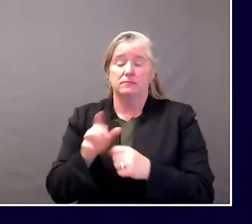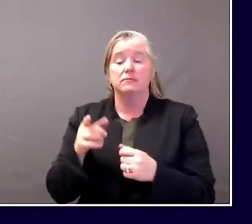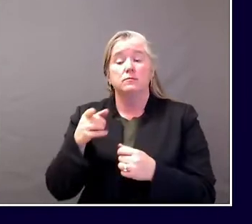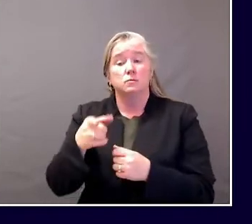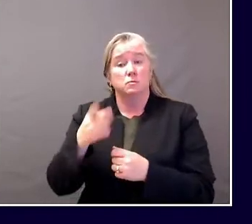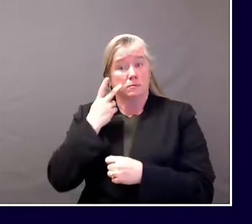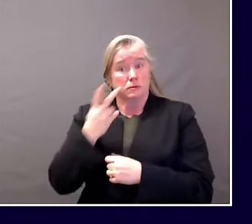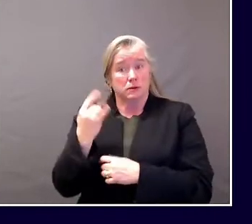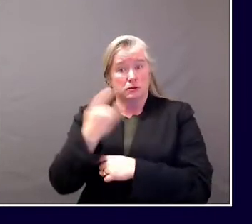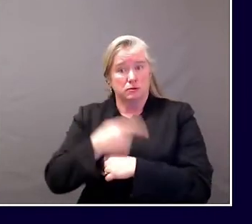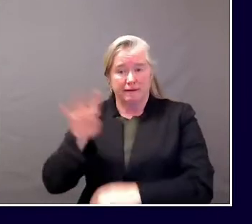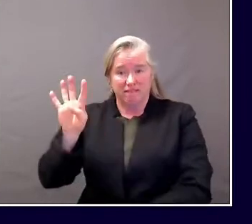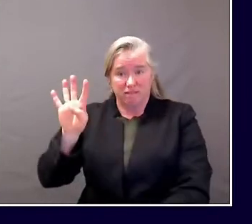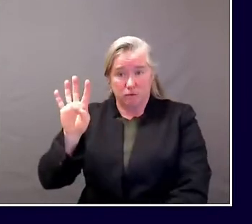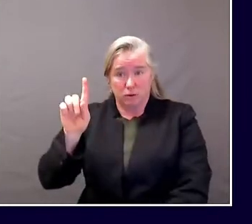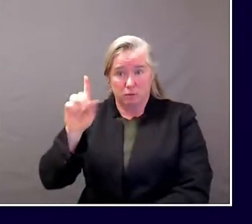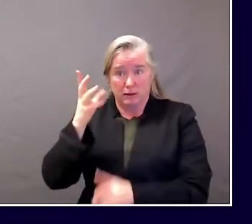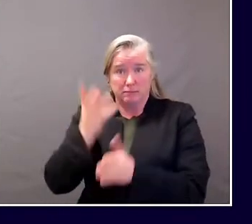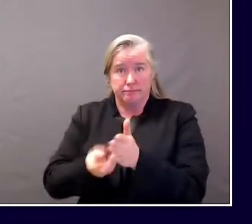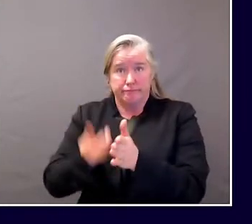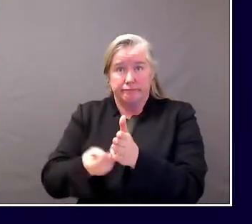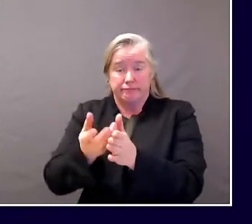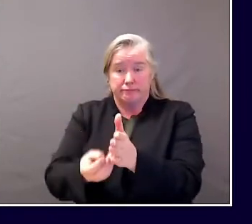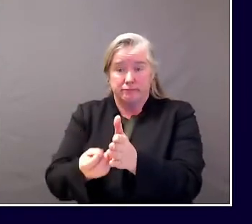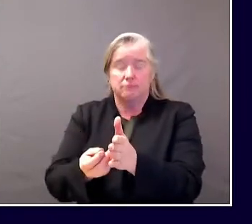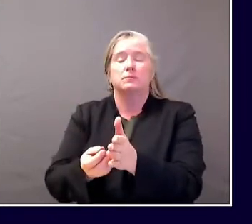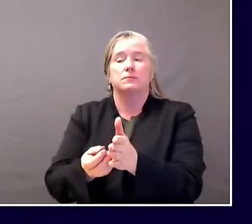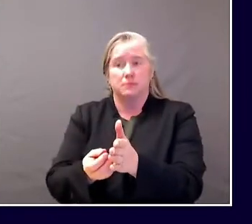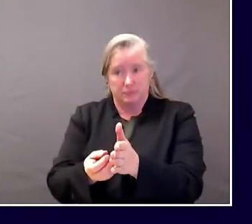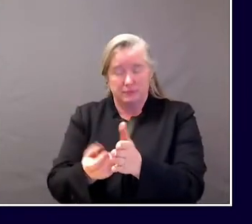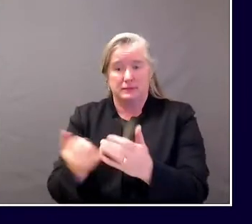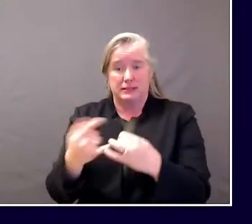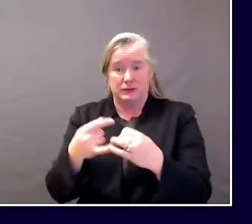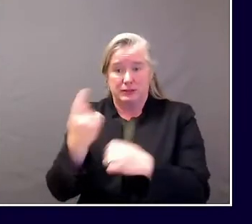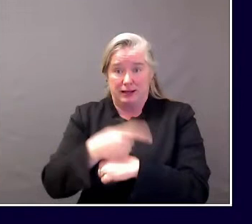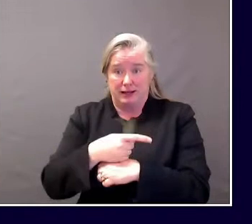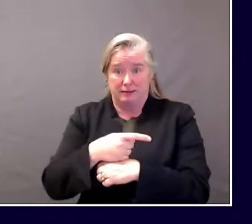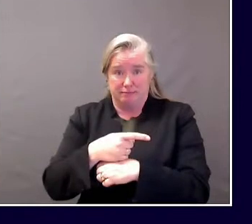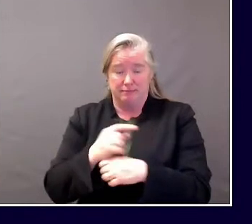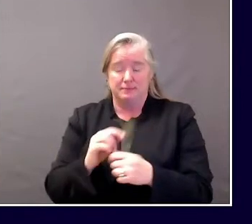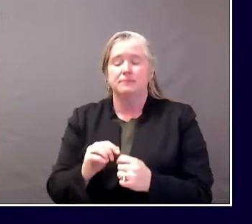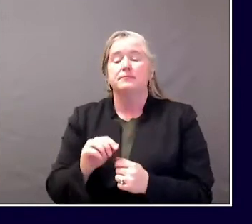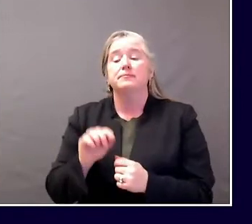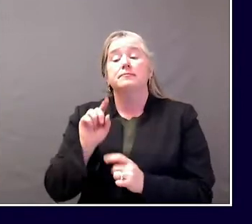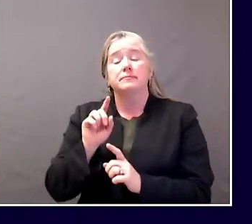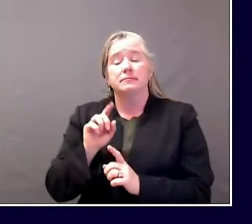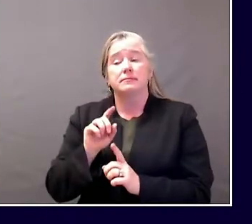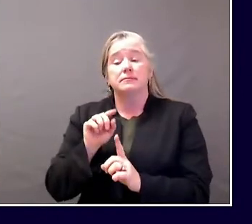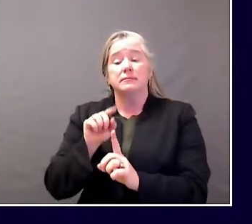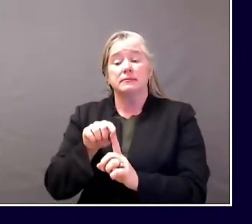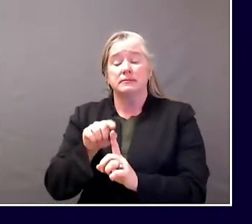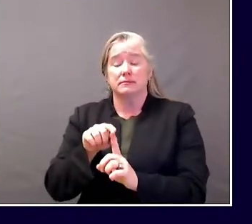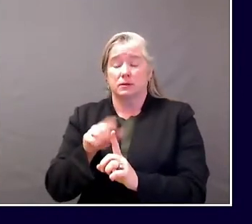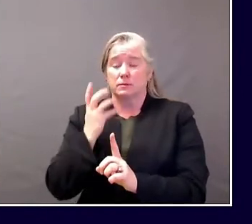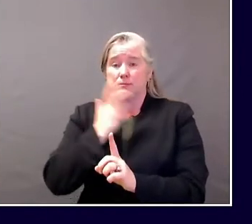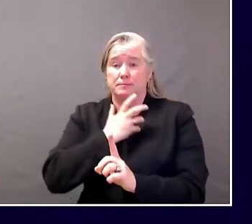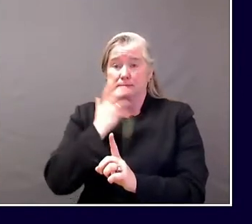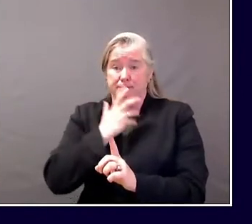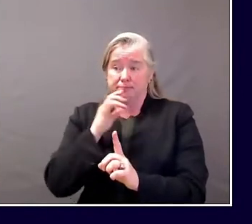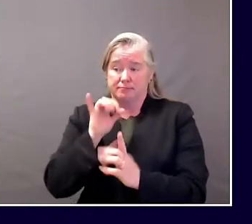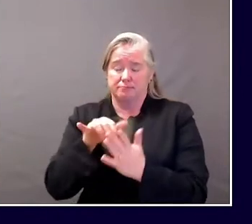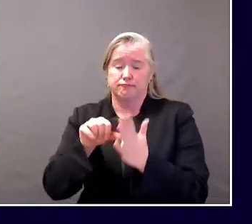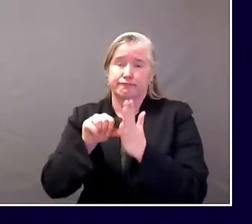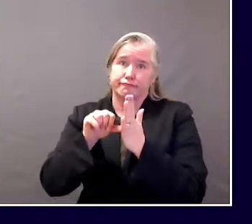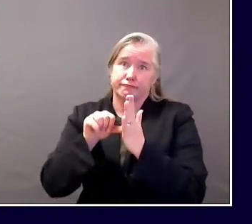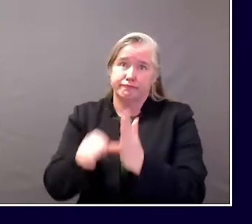there were 41 additional deaths reported today. This number alone is a stark indicator of